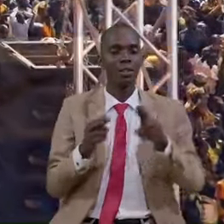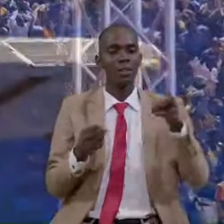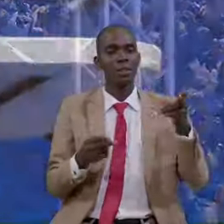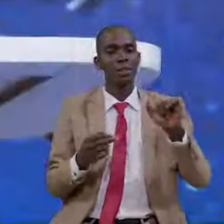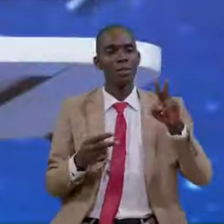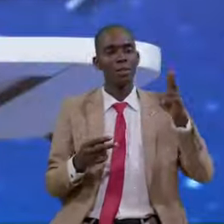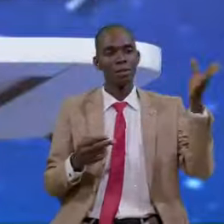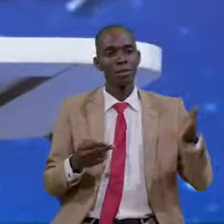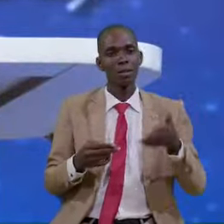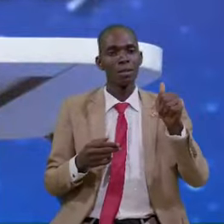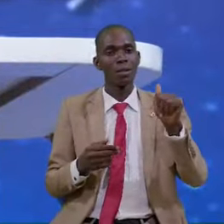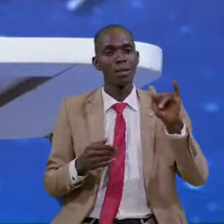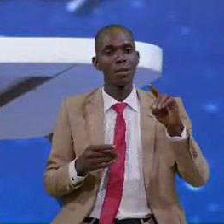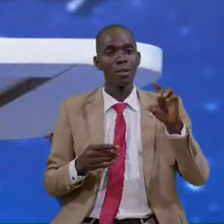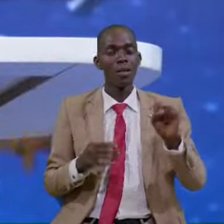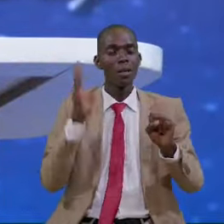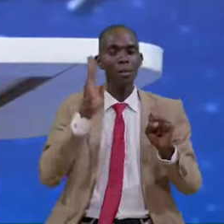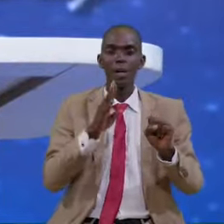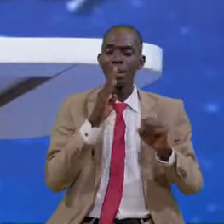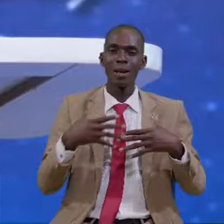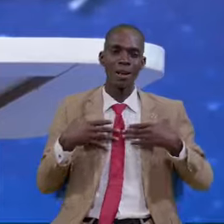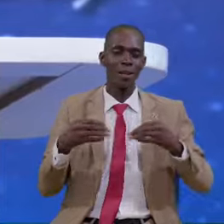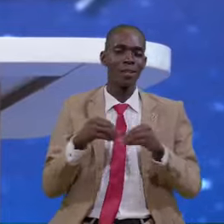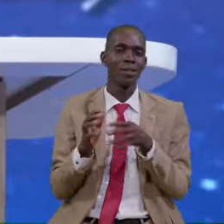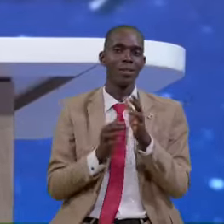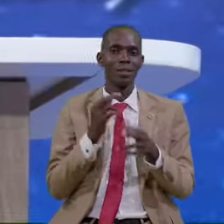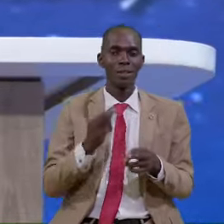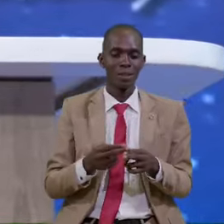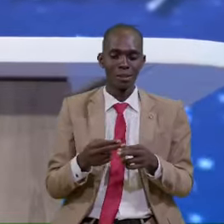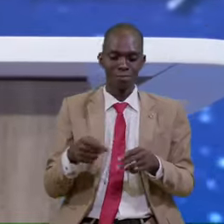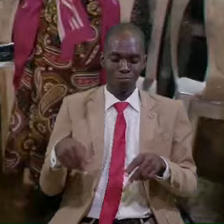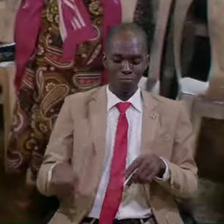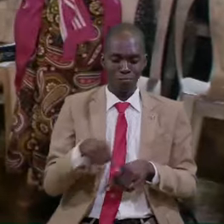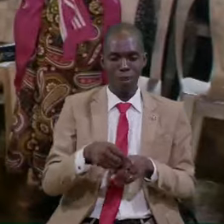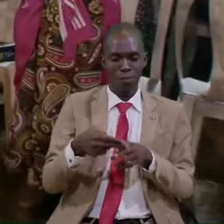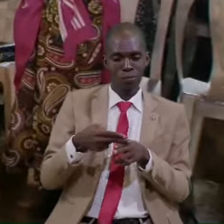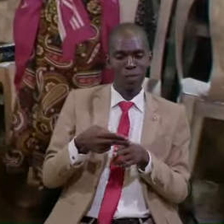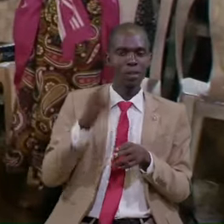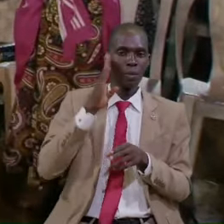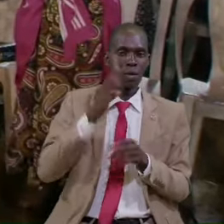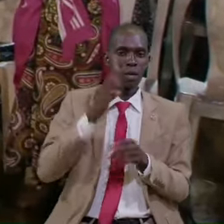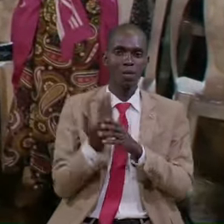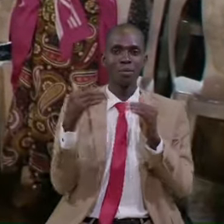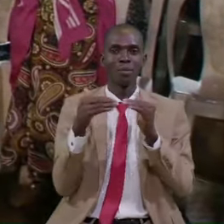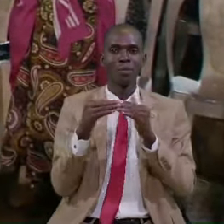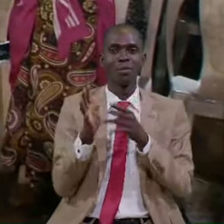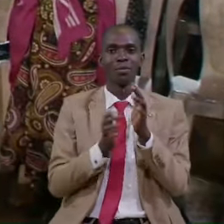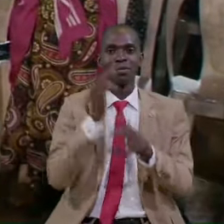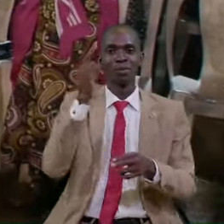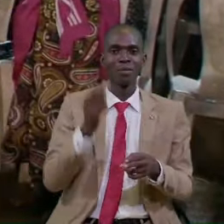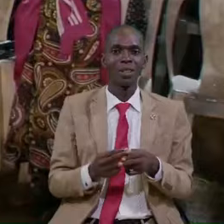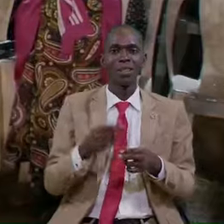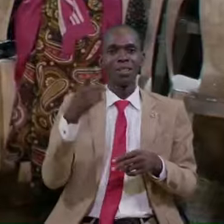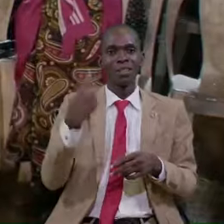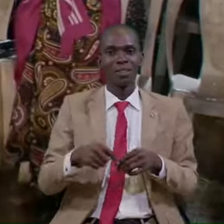H you'll be healed short leg will grow out the lame will